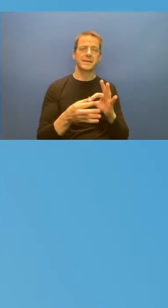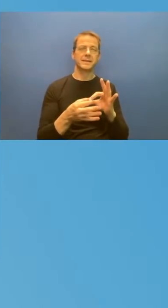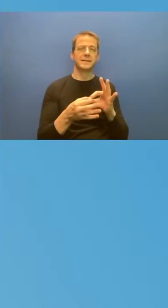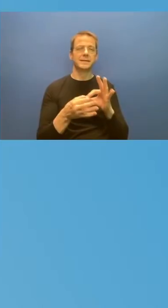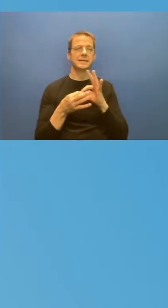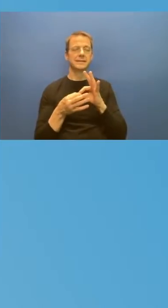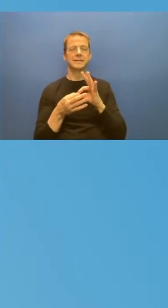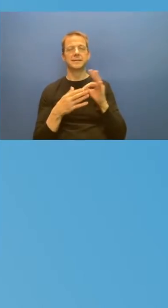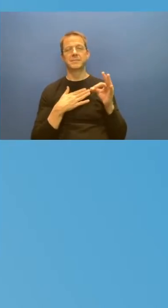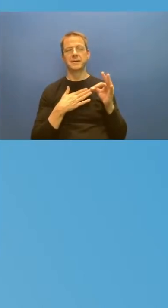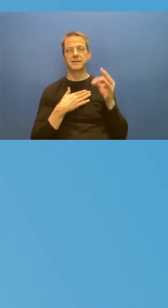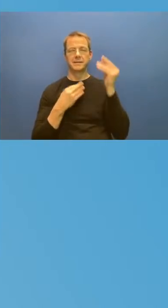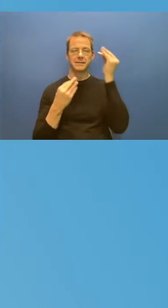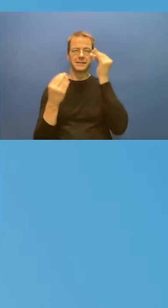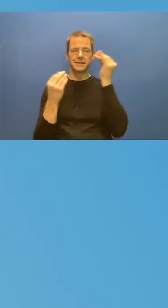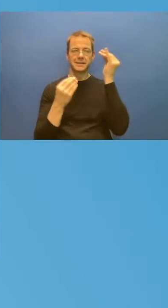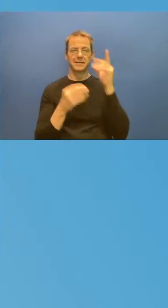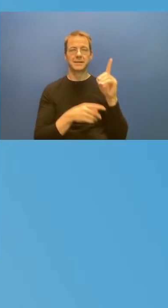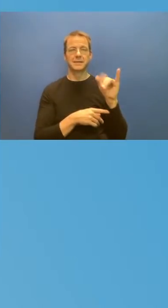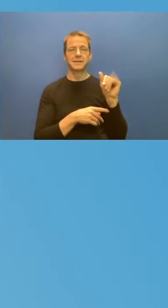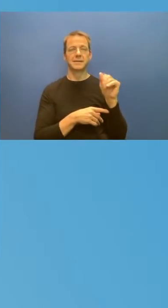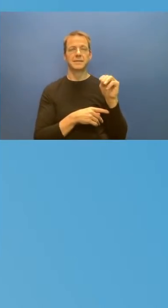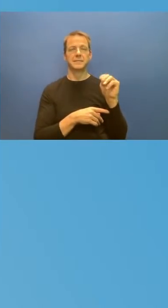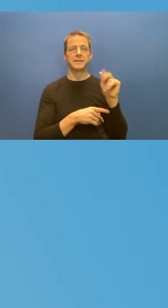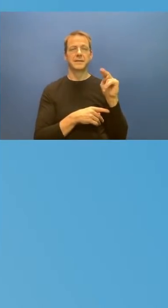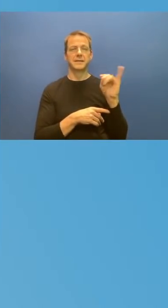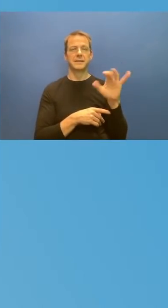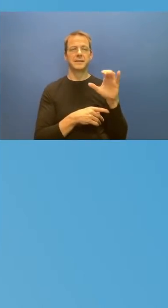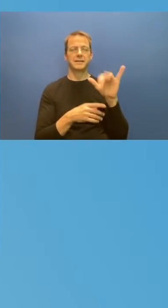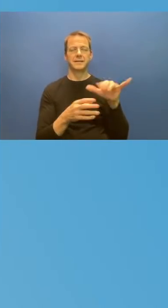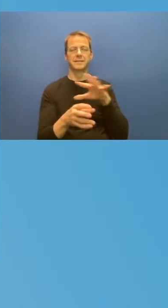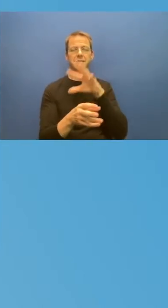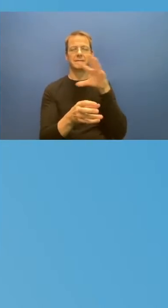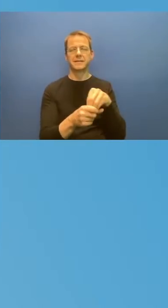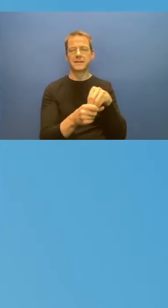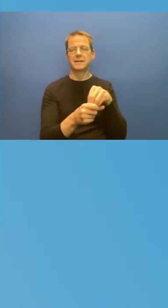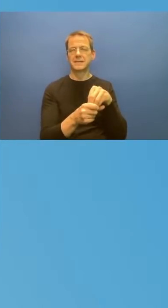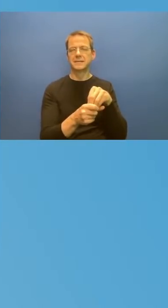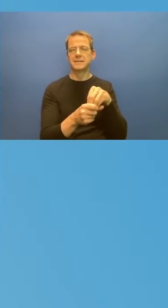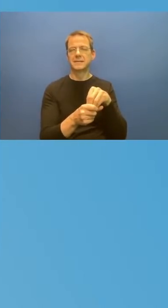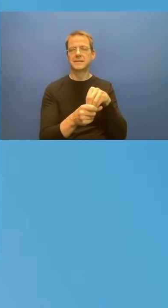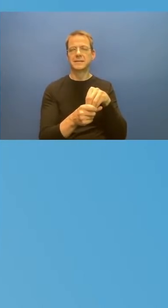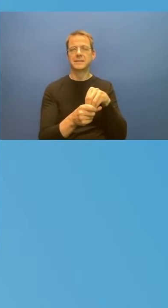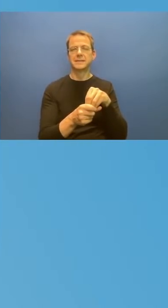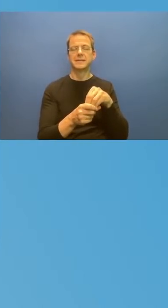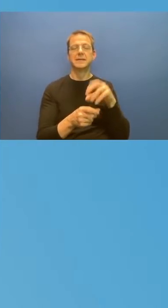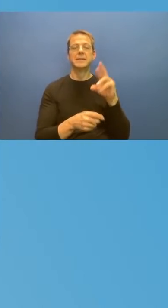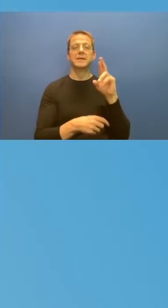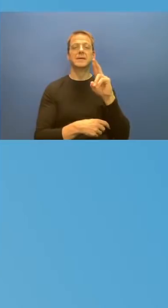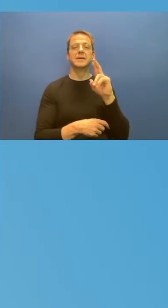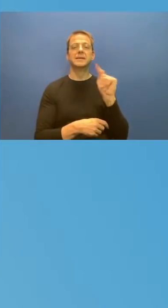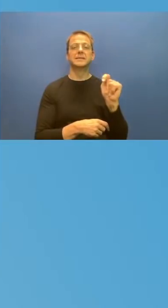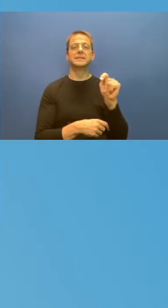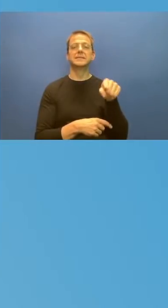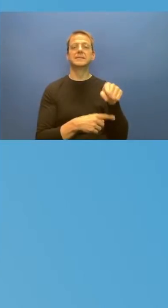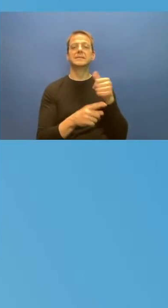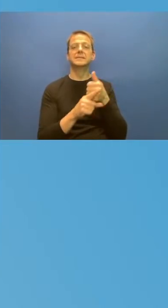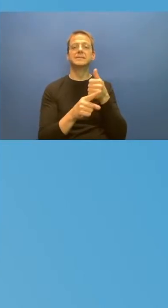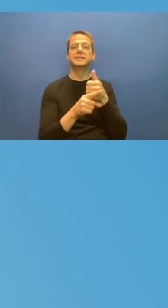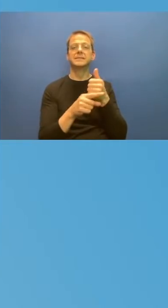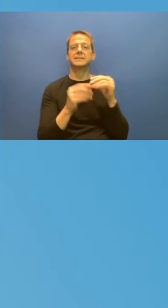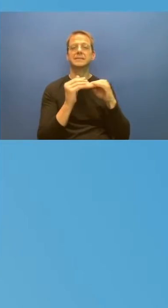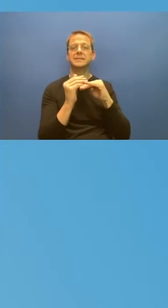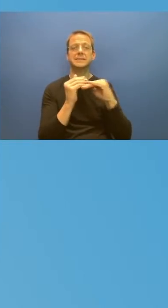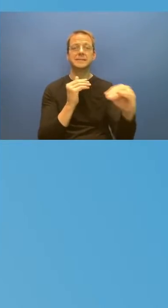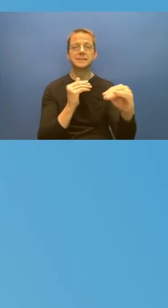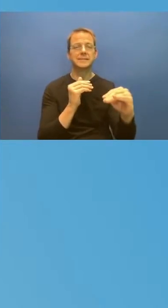of R naught as being static. It's dynamic in, your social situation, as well as